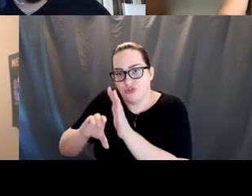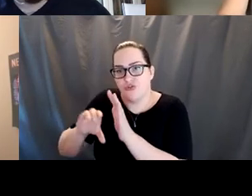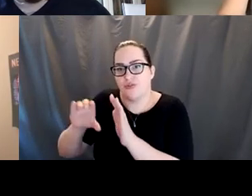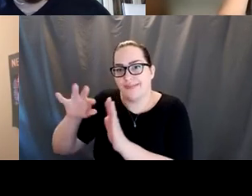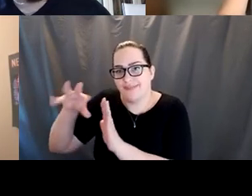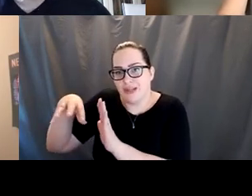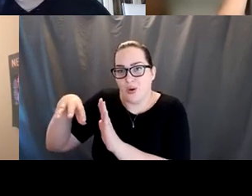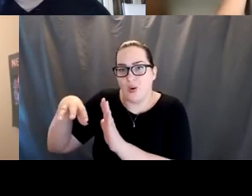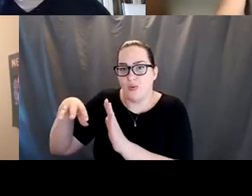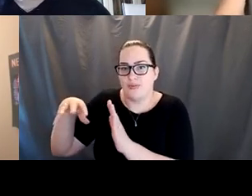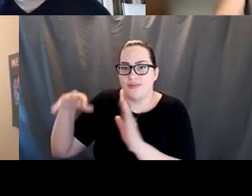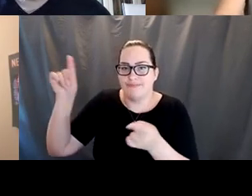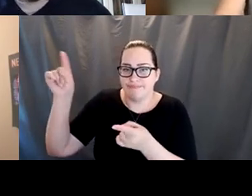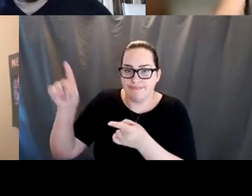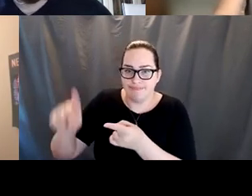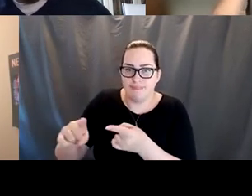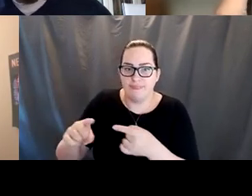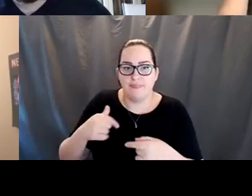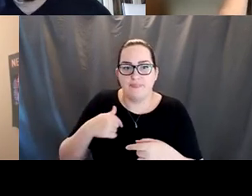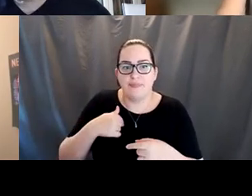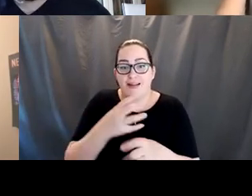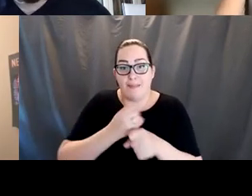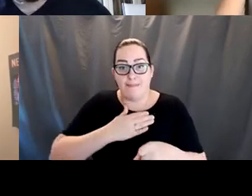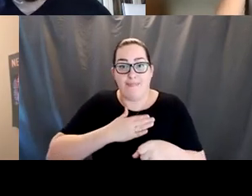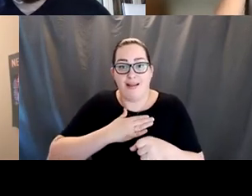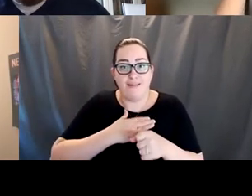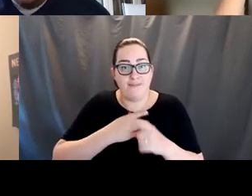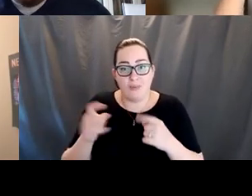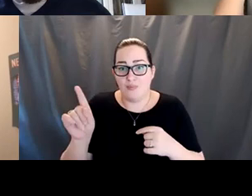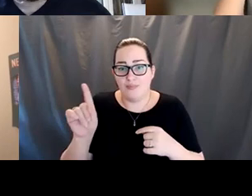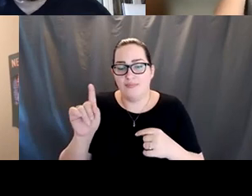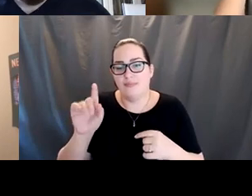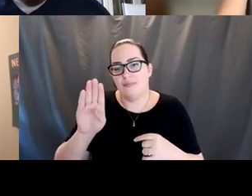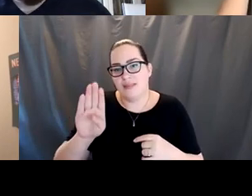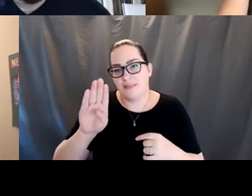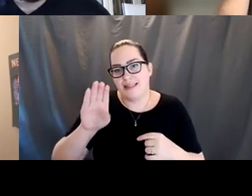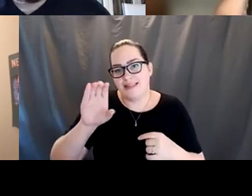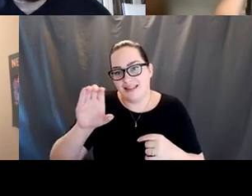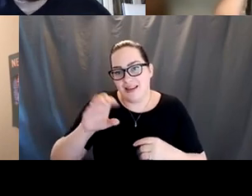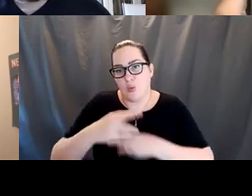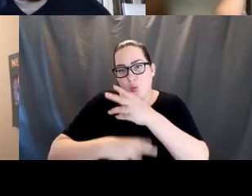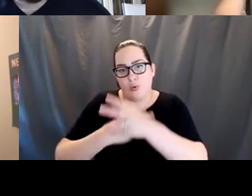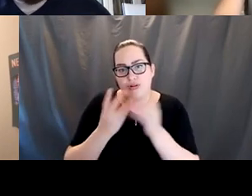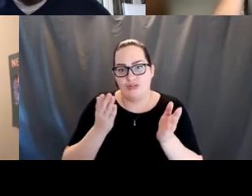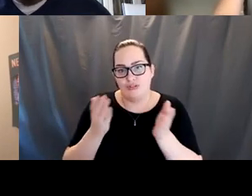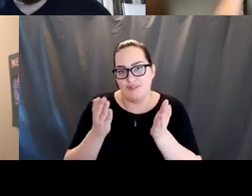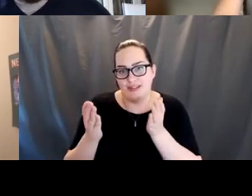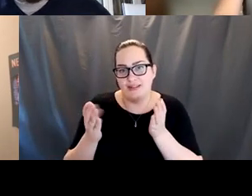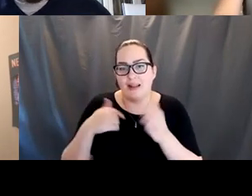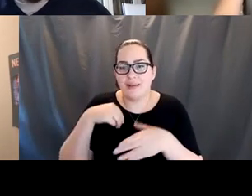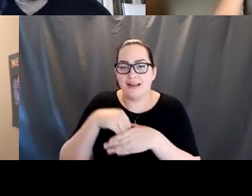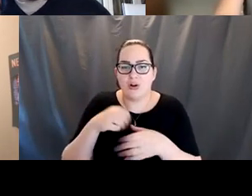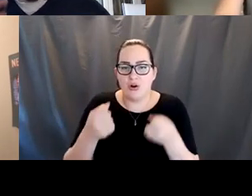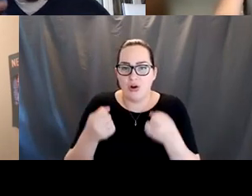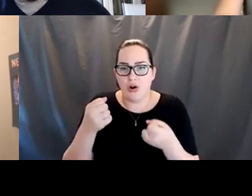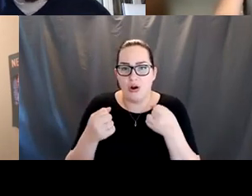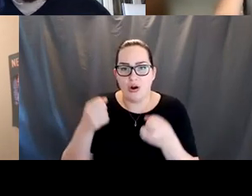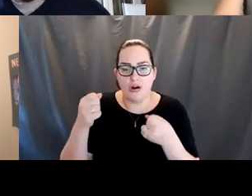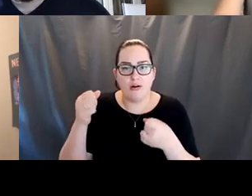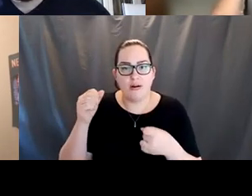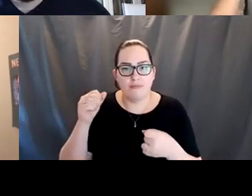and that there are different kinds of journalism. And one of the biggest problems I see in this country is that I don't even own a television, so I'm a